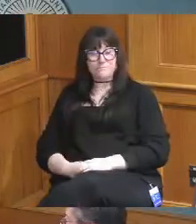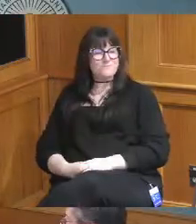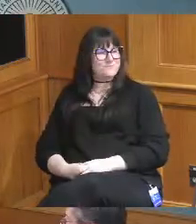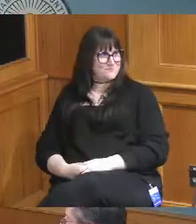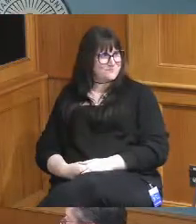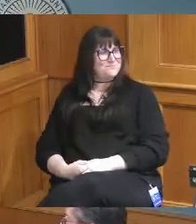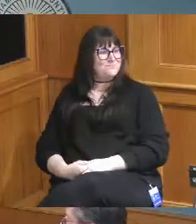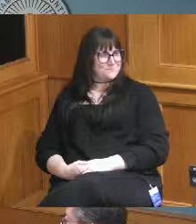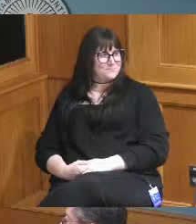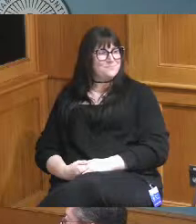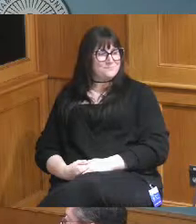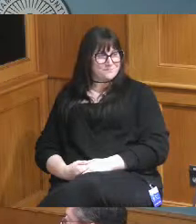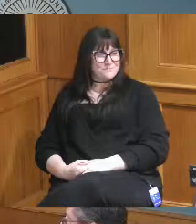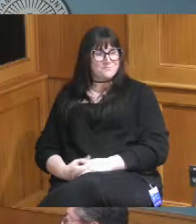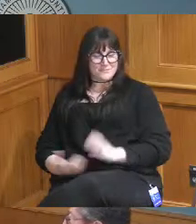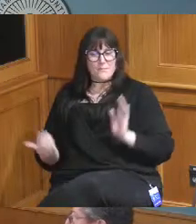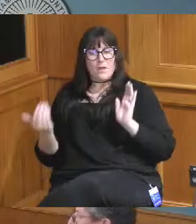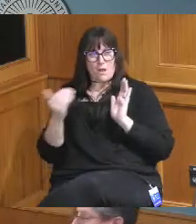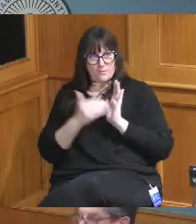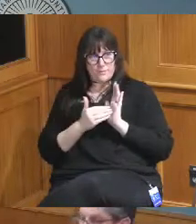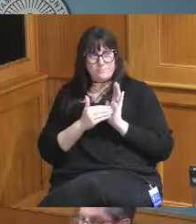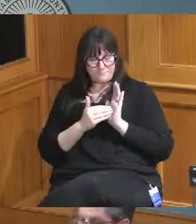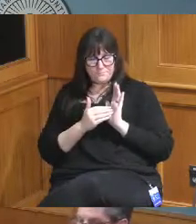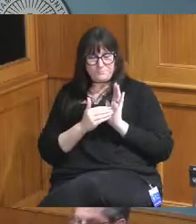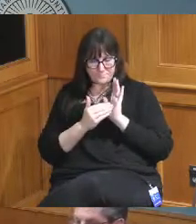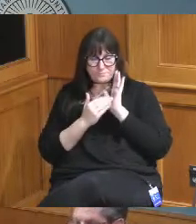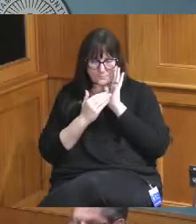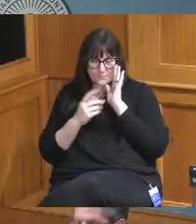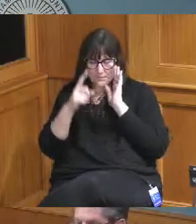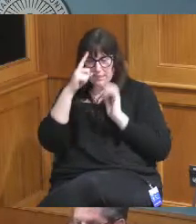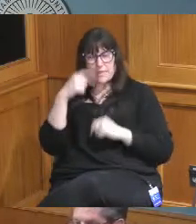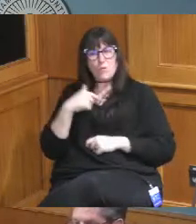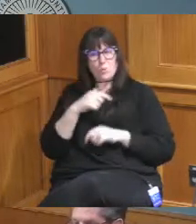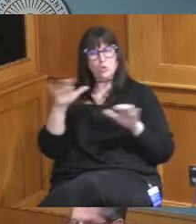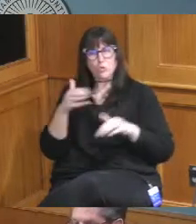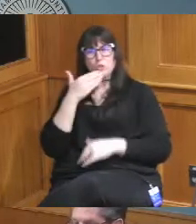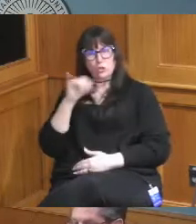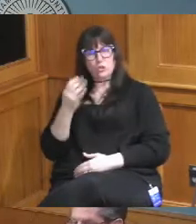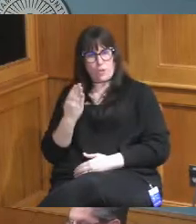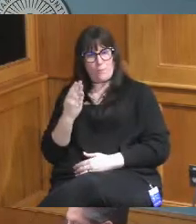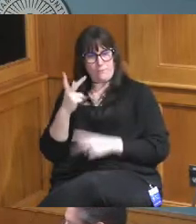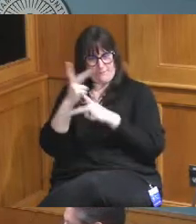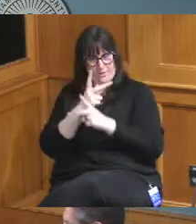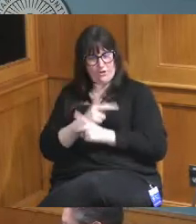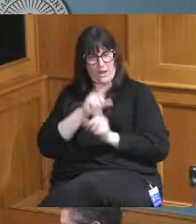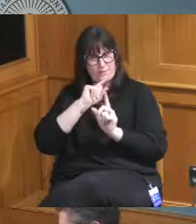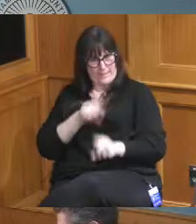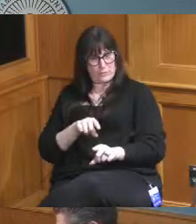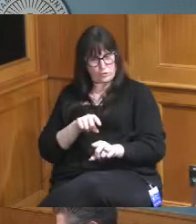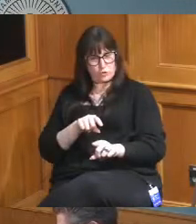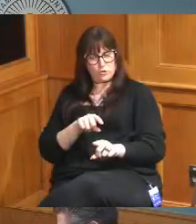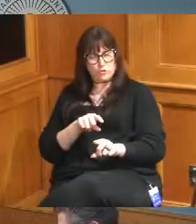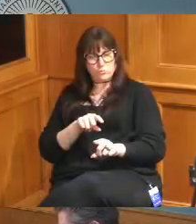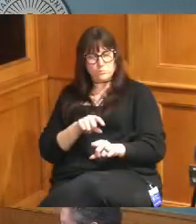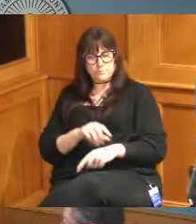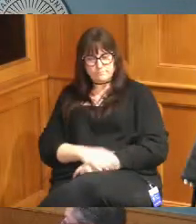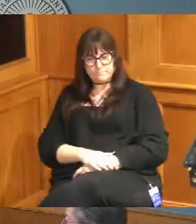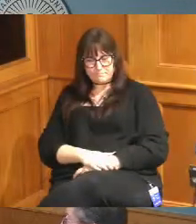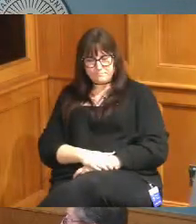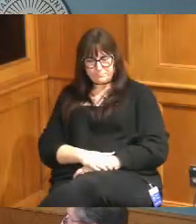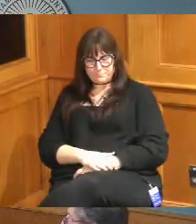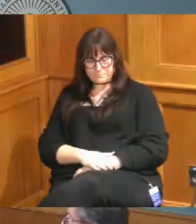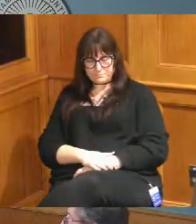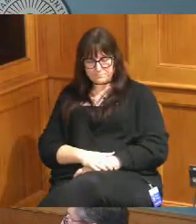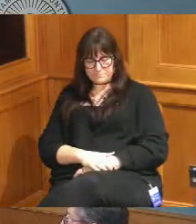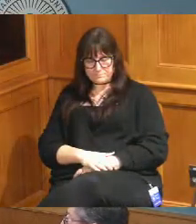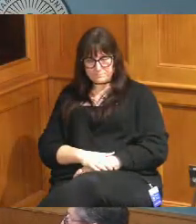Commissioners, I would just say again that I think we're doing a pretty good job of answering the majority of the questions that the board